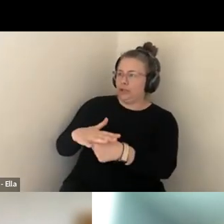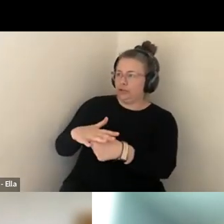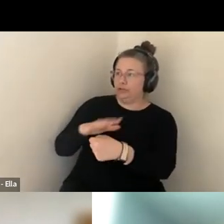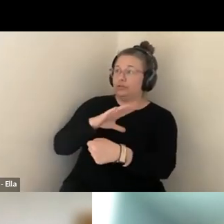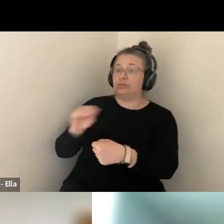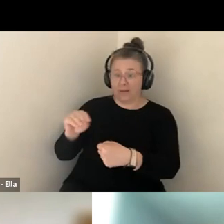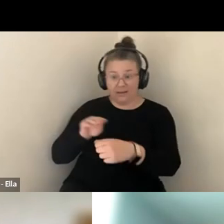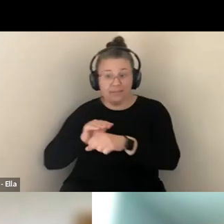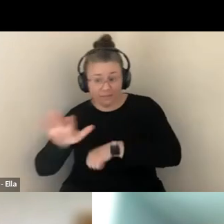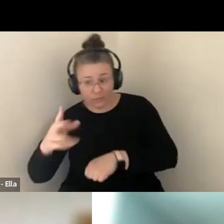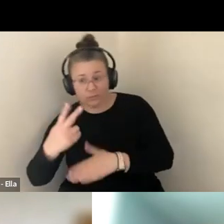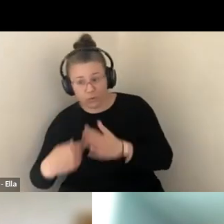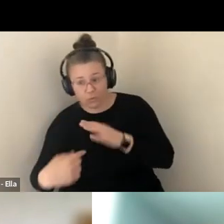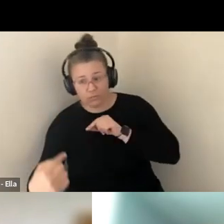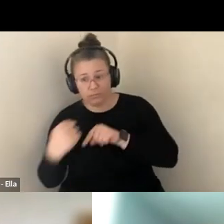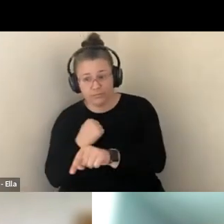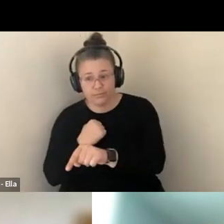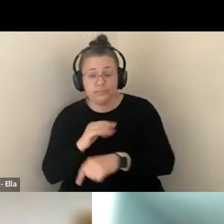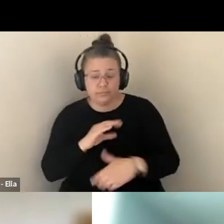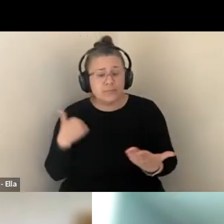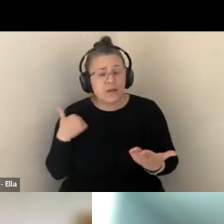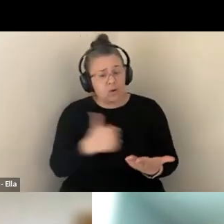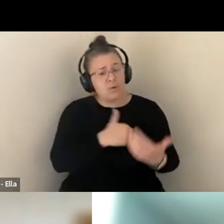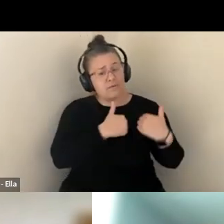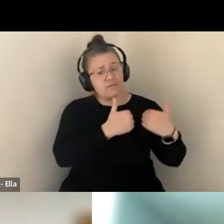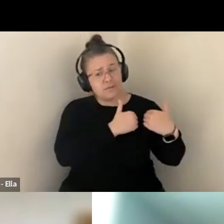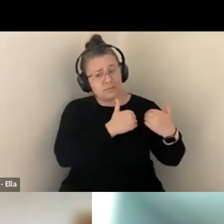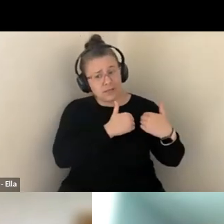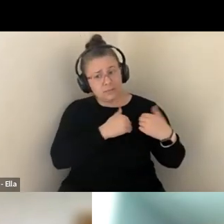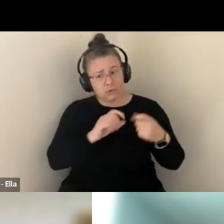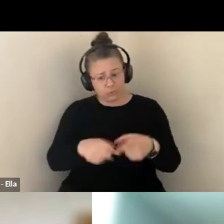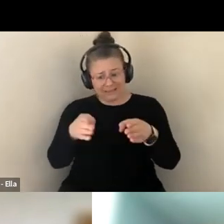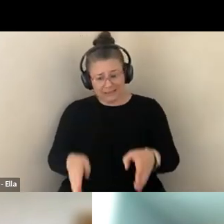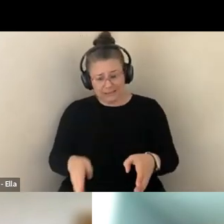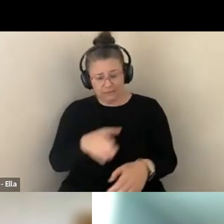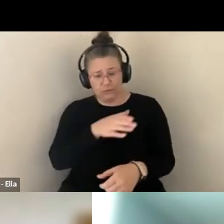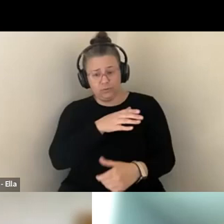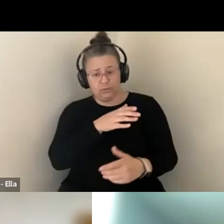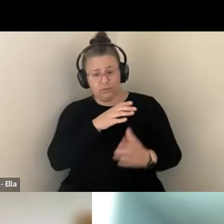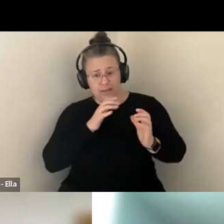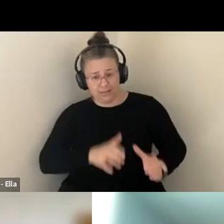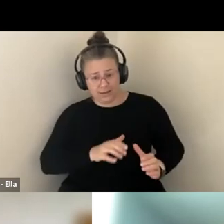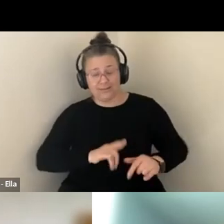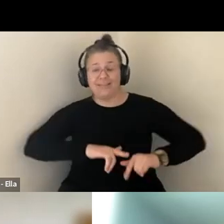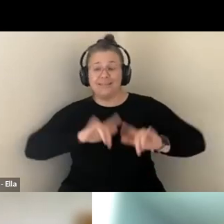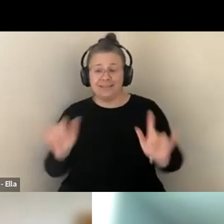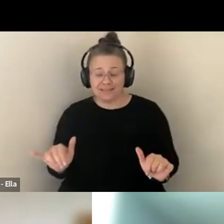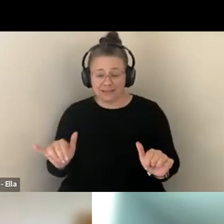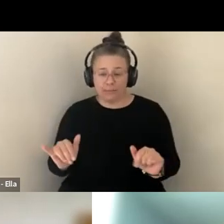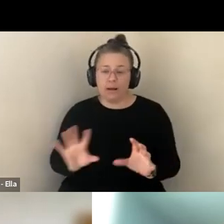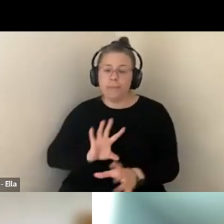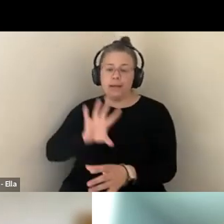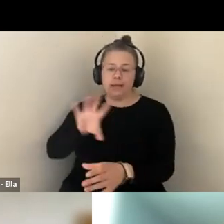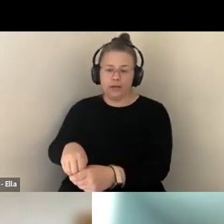individual clients, but we also need to stay actively engaged to advance the sorts of societal change that can support and celebrate genetic difference. So I'll end